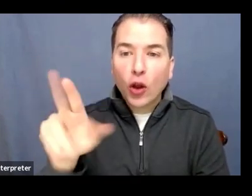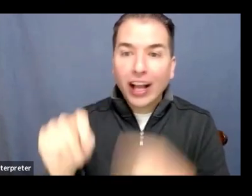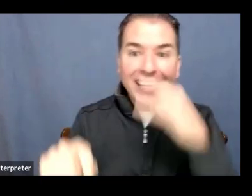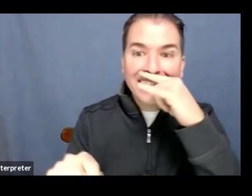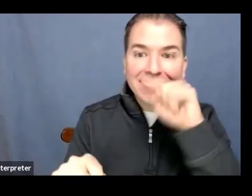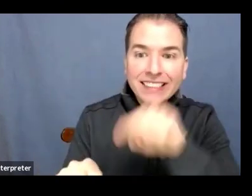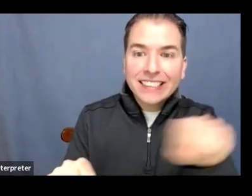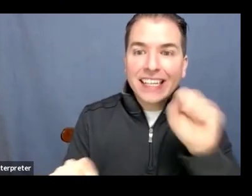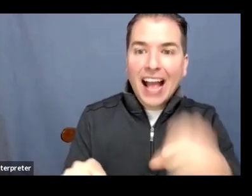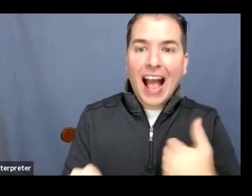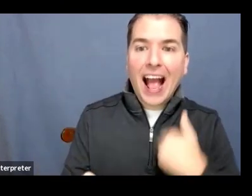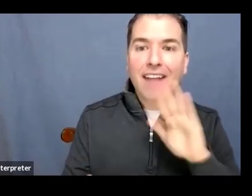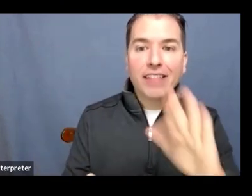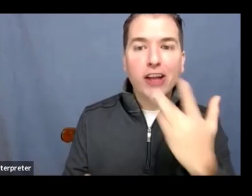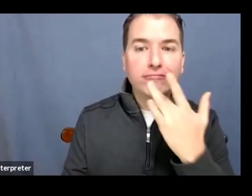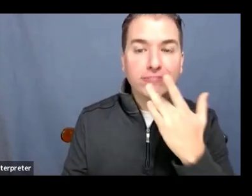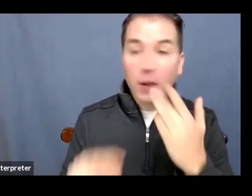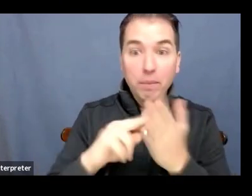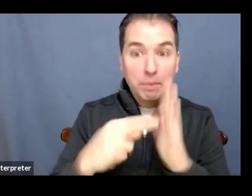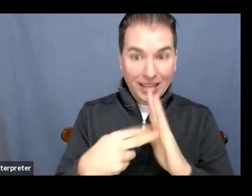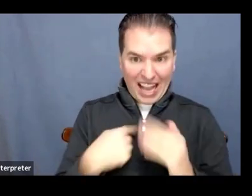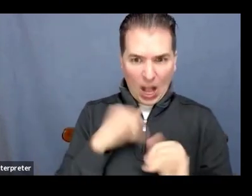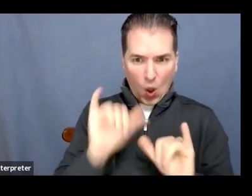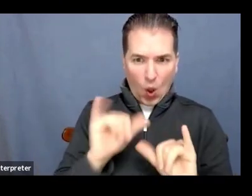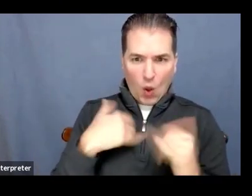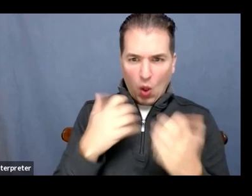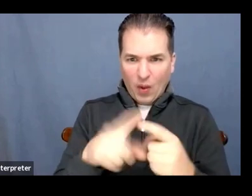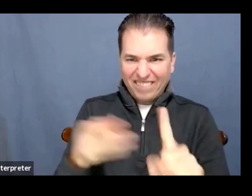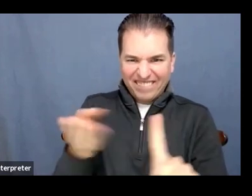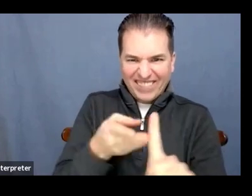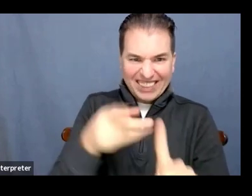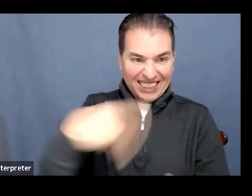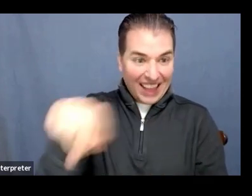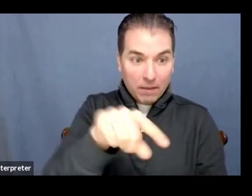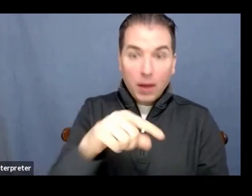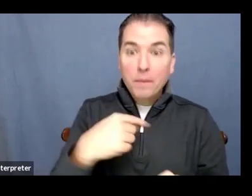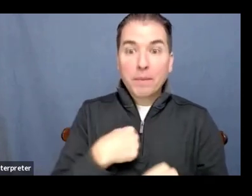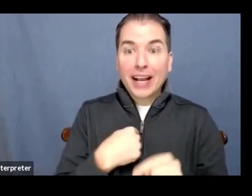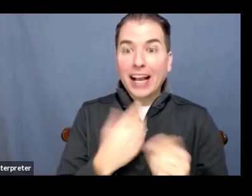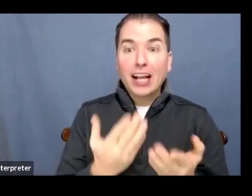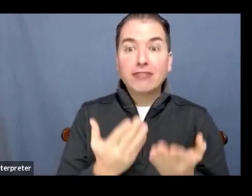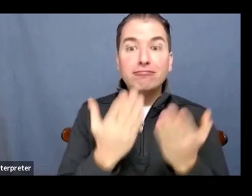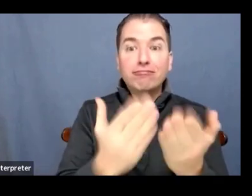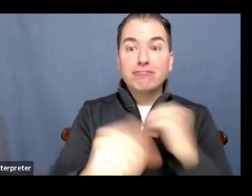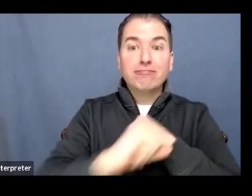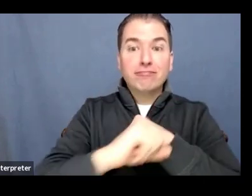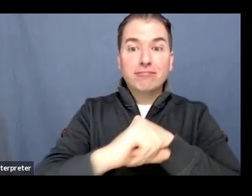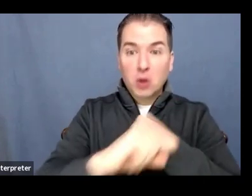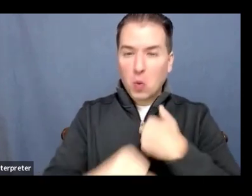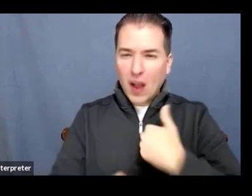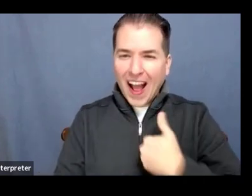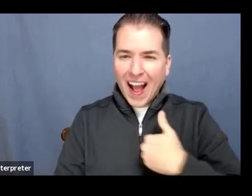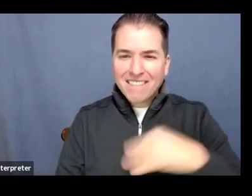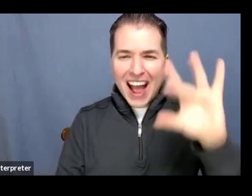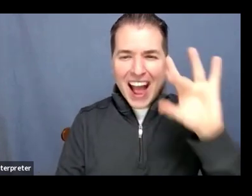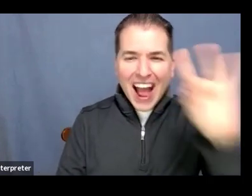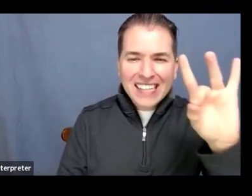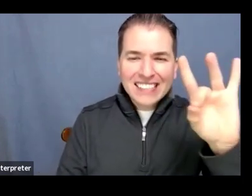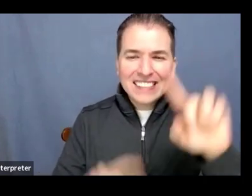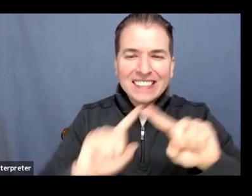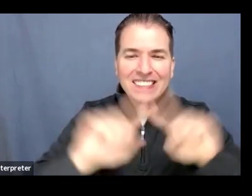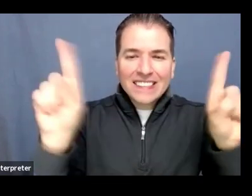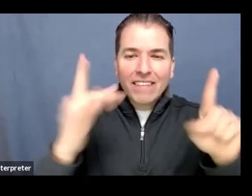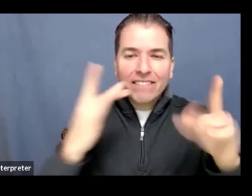value proposition, a mind-changing idea that basically says, look, Yum Froyo has 8 different flavors and 24